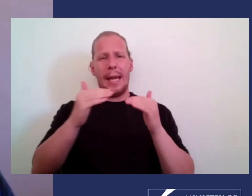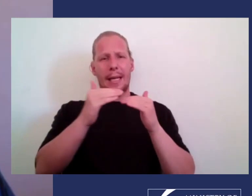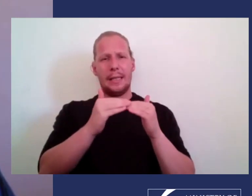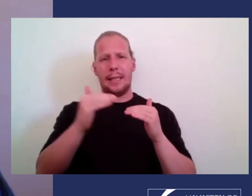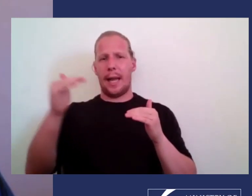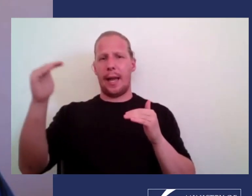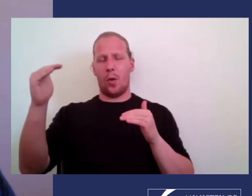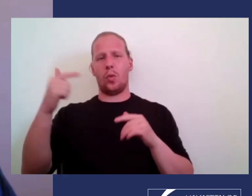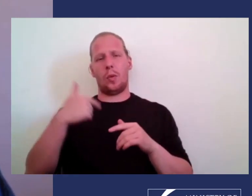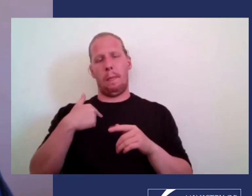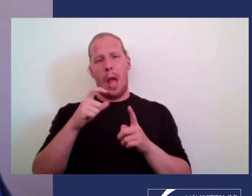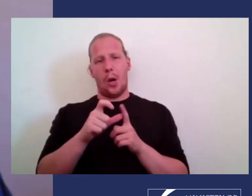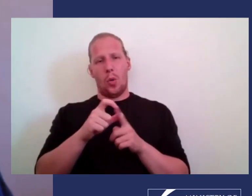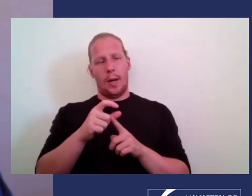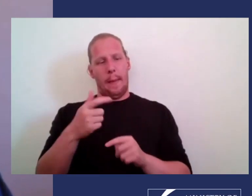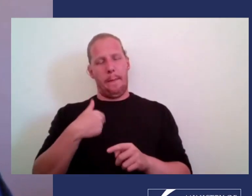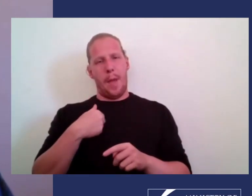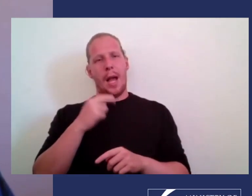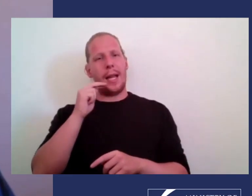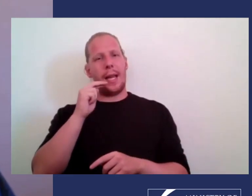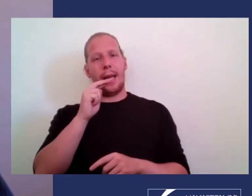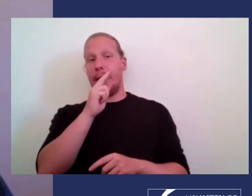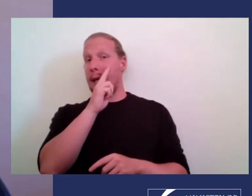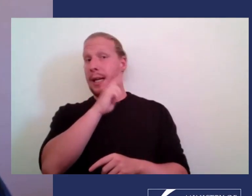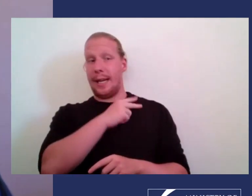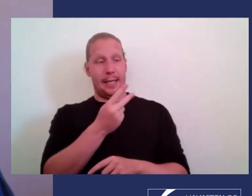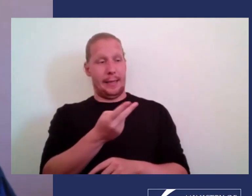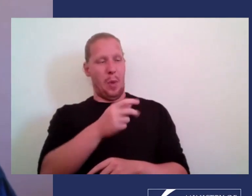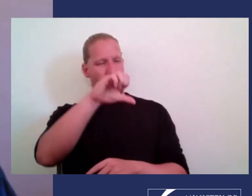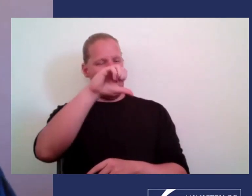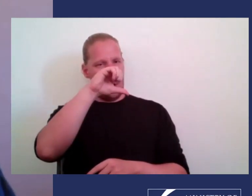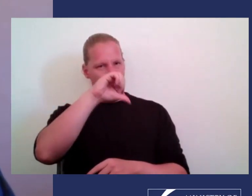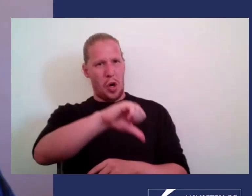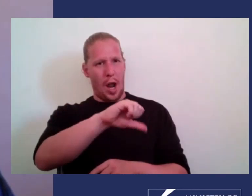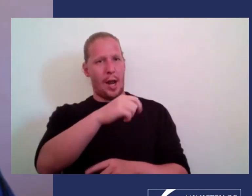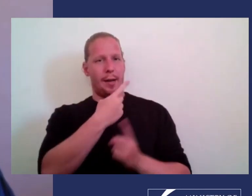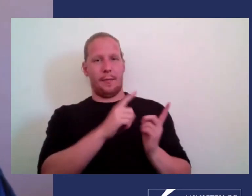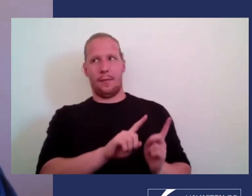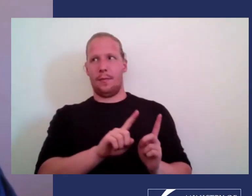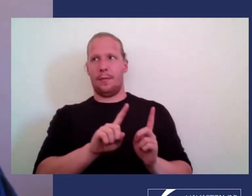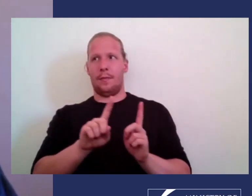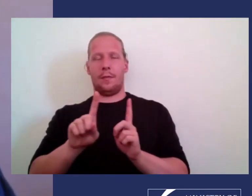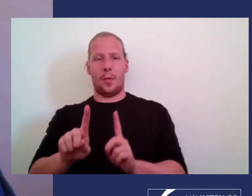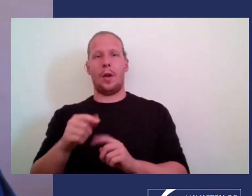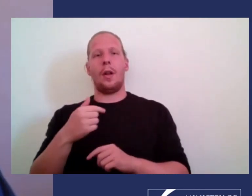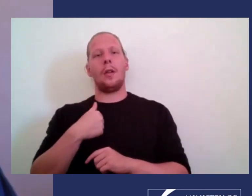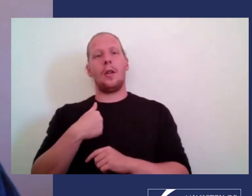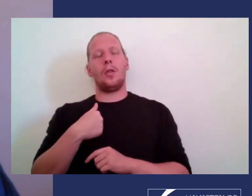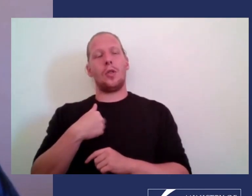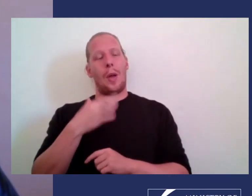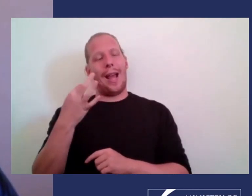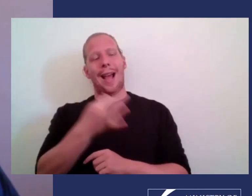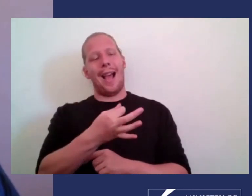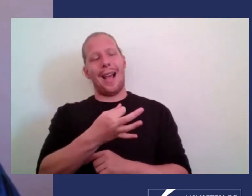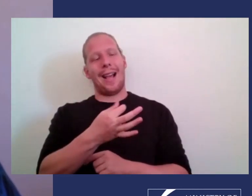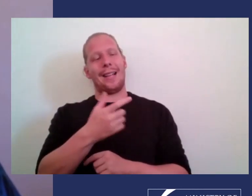niece, and, they're both 9. So we said, well, what do you think it's going to be? And my daughter thought it might be a 3 out of 10. My